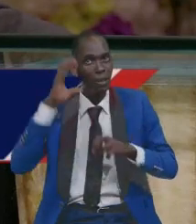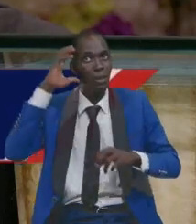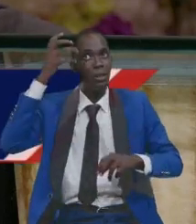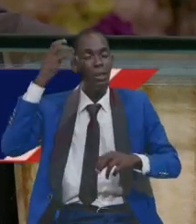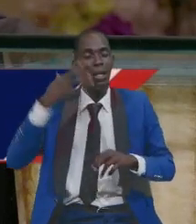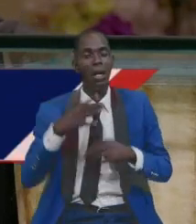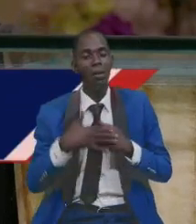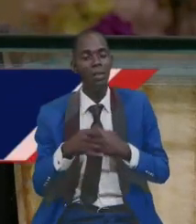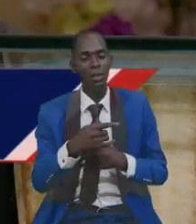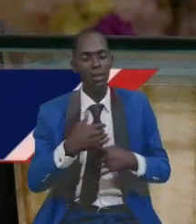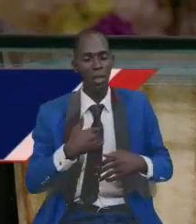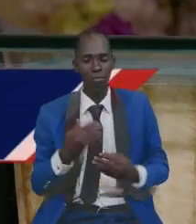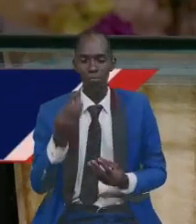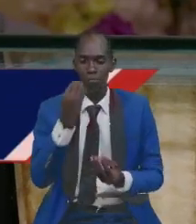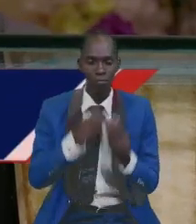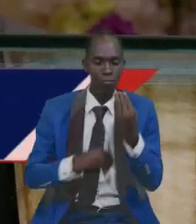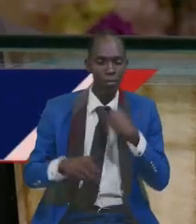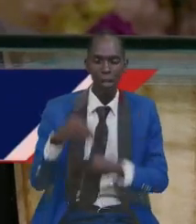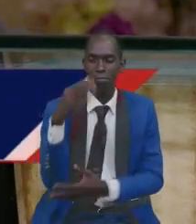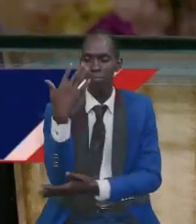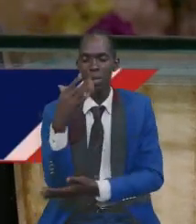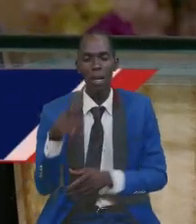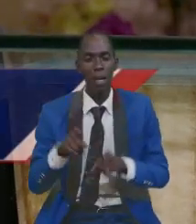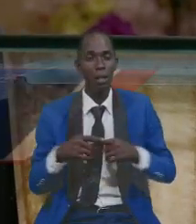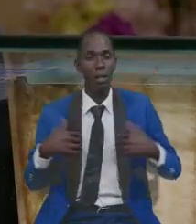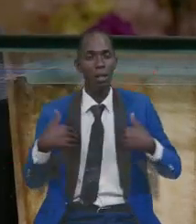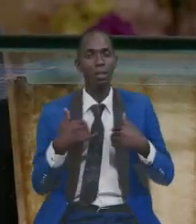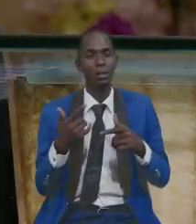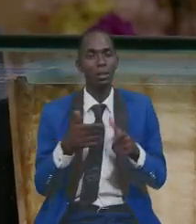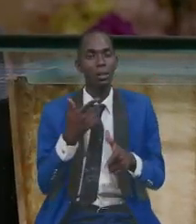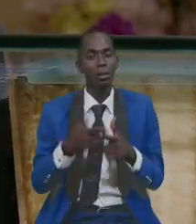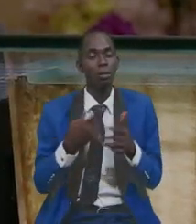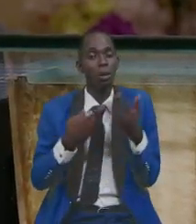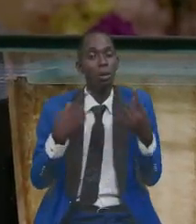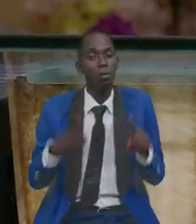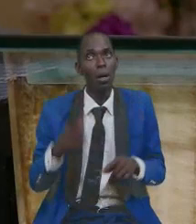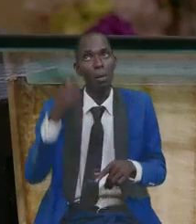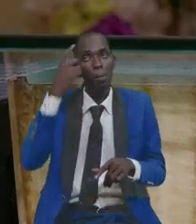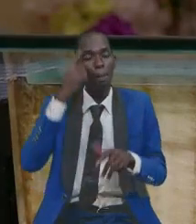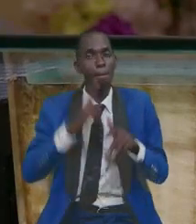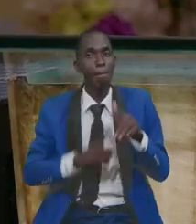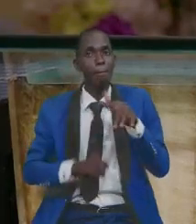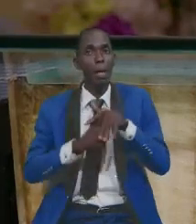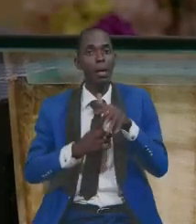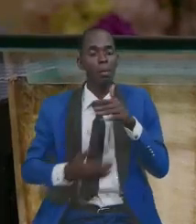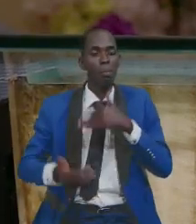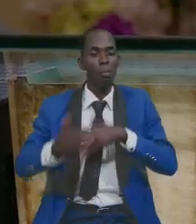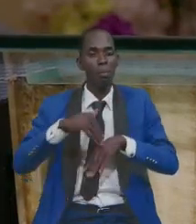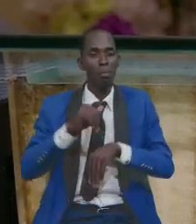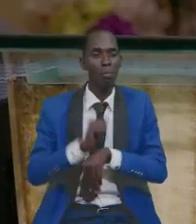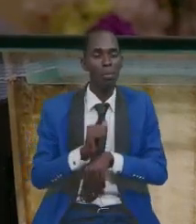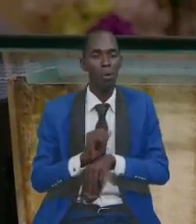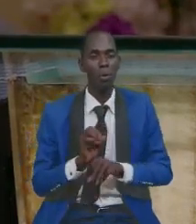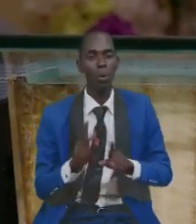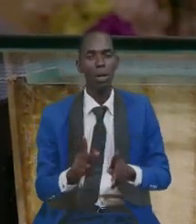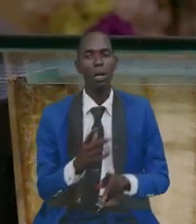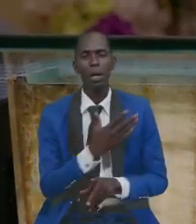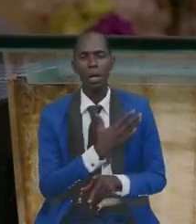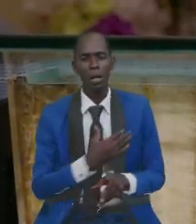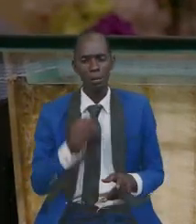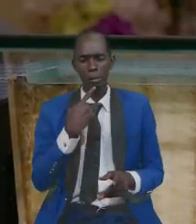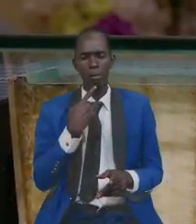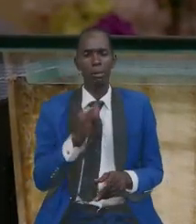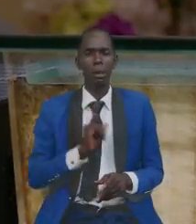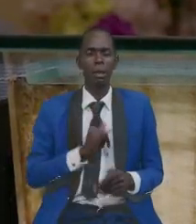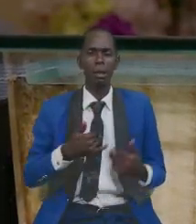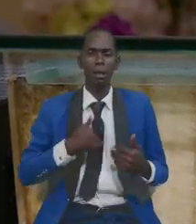animal, and then his senses came back to him, and he said, I've been proud, and everyone that